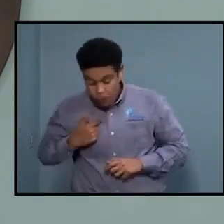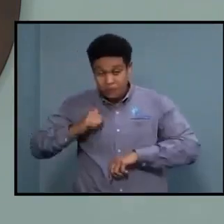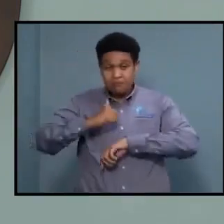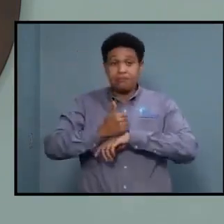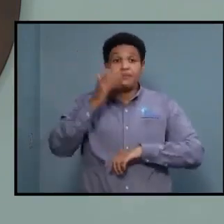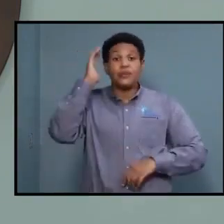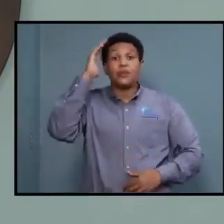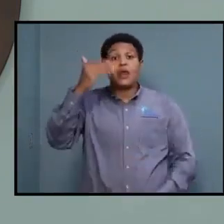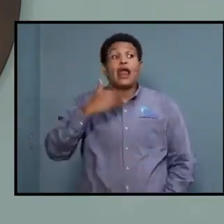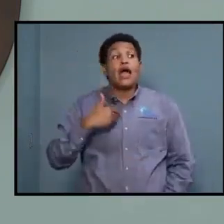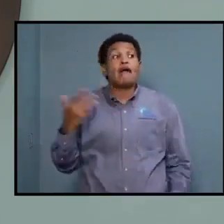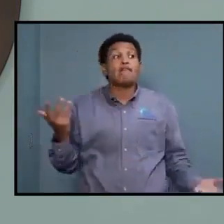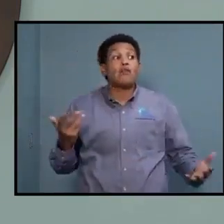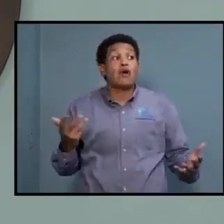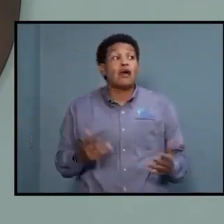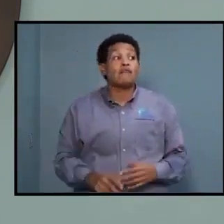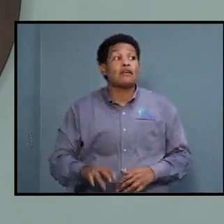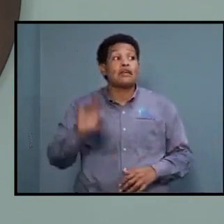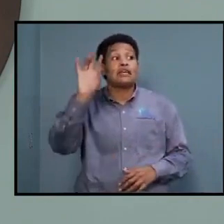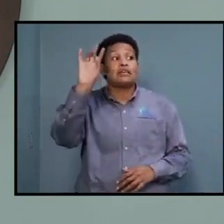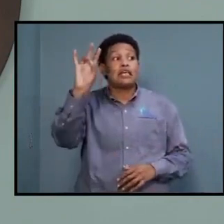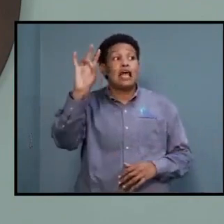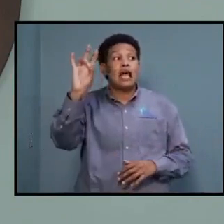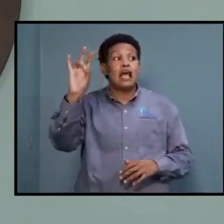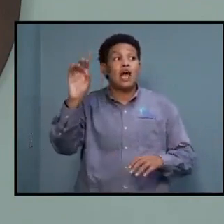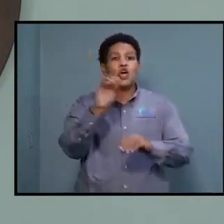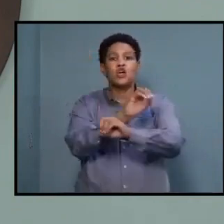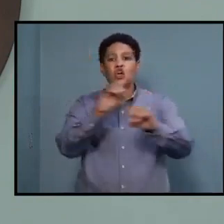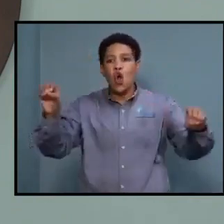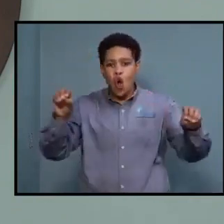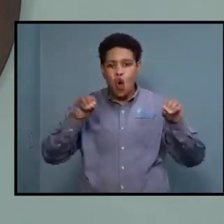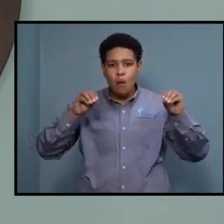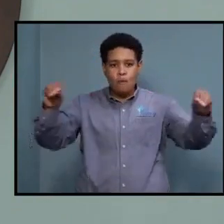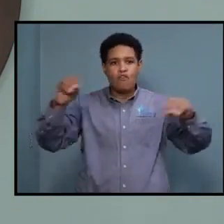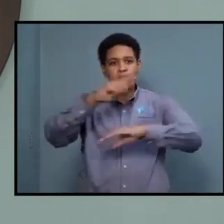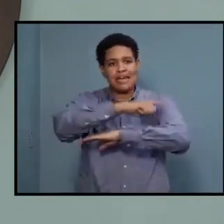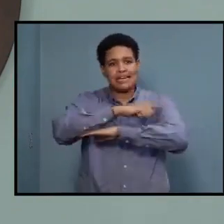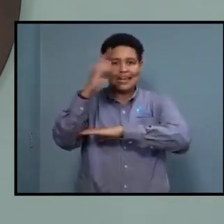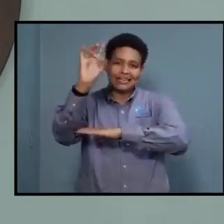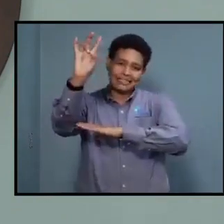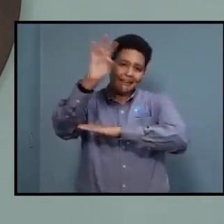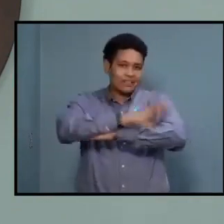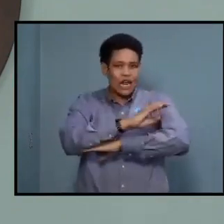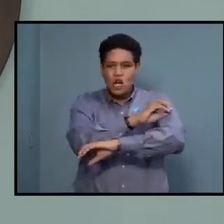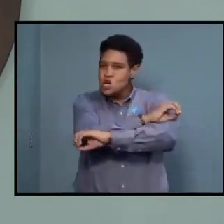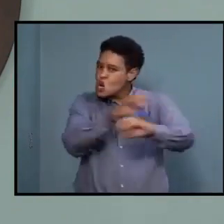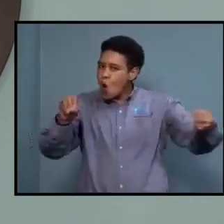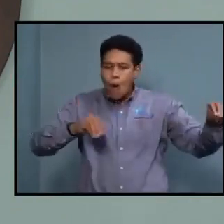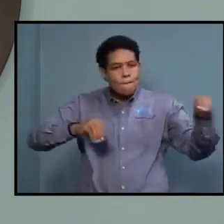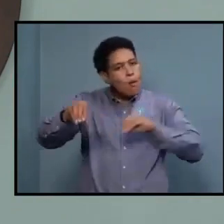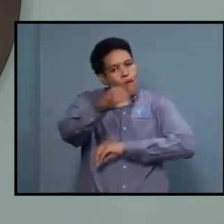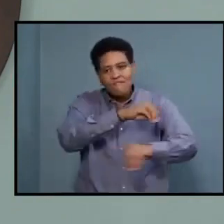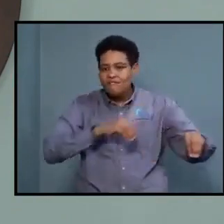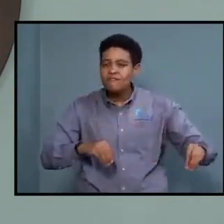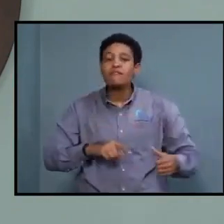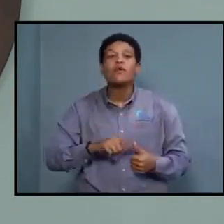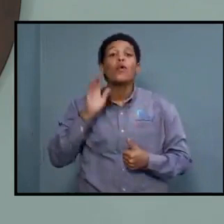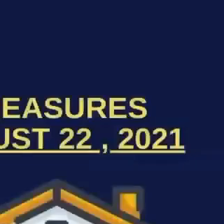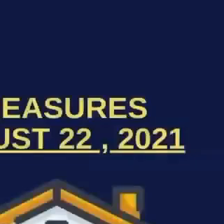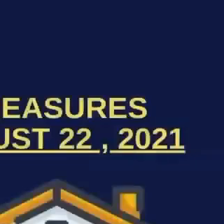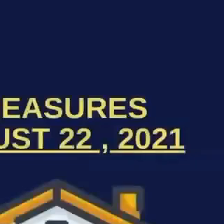that there will be seven no movement days and these will be